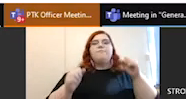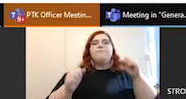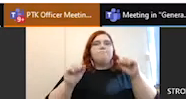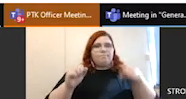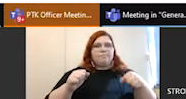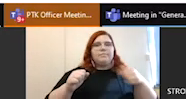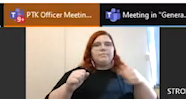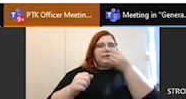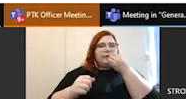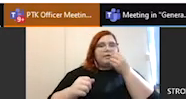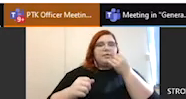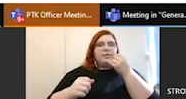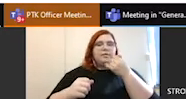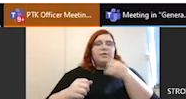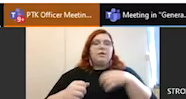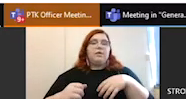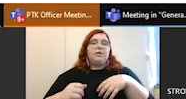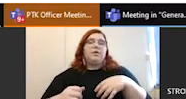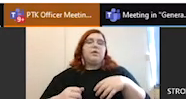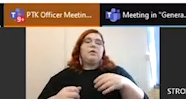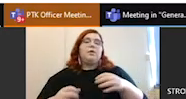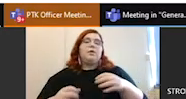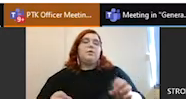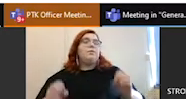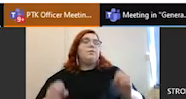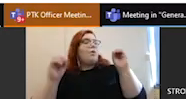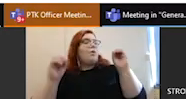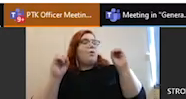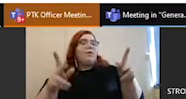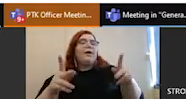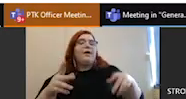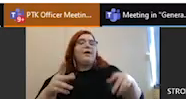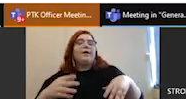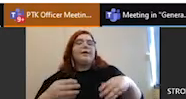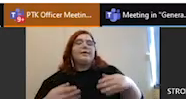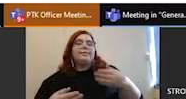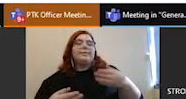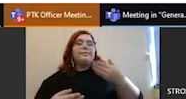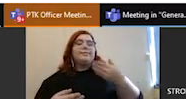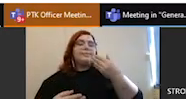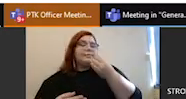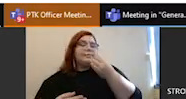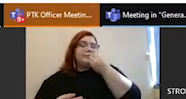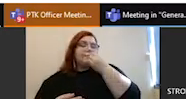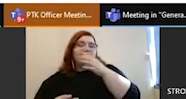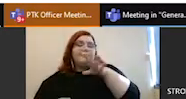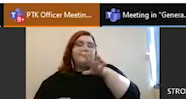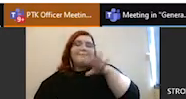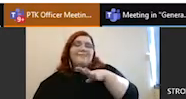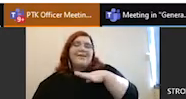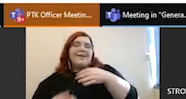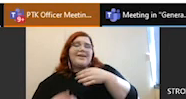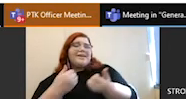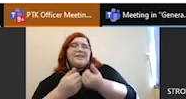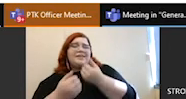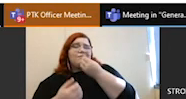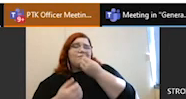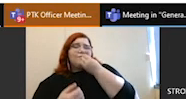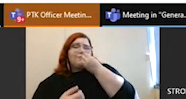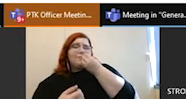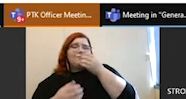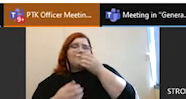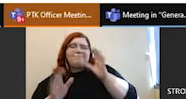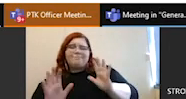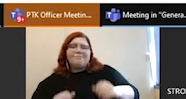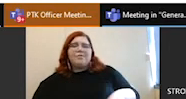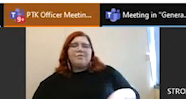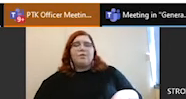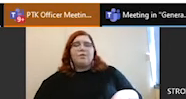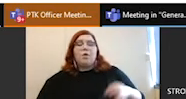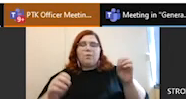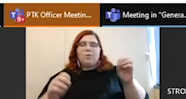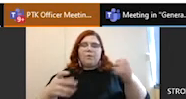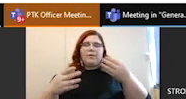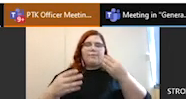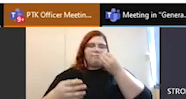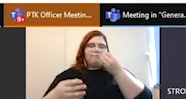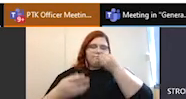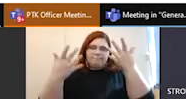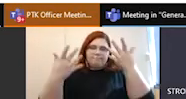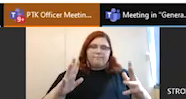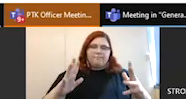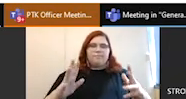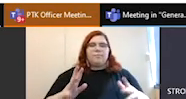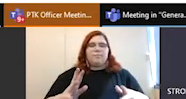snack. When you need a snack, just pop by and get some easy food and so on, right? Okay, I finished my snack. Let me grab my sip of